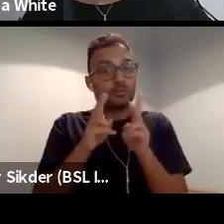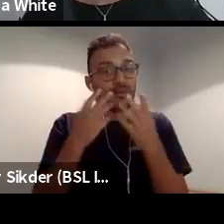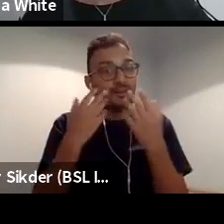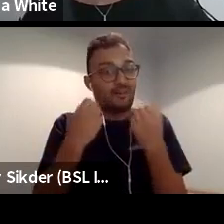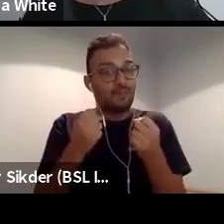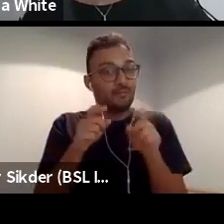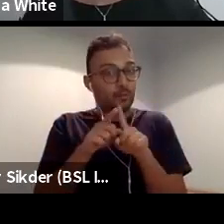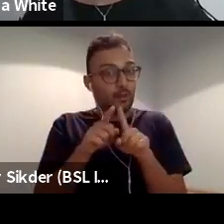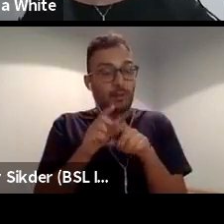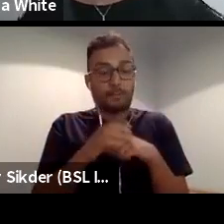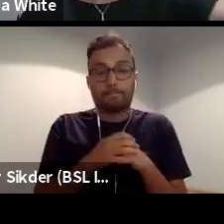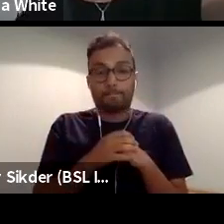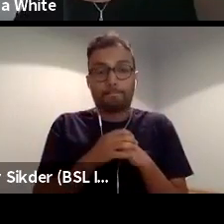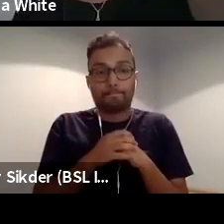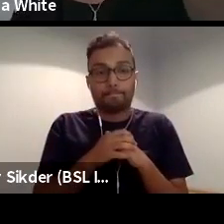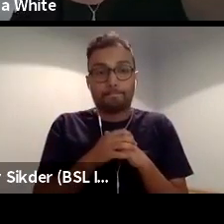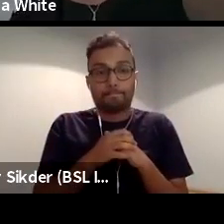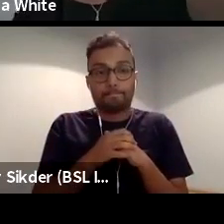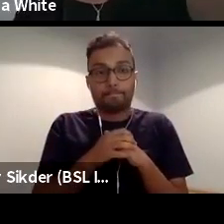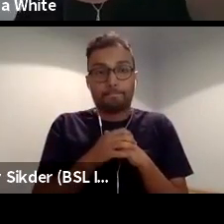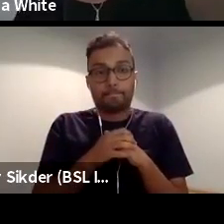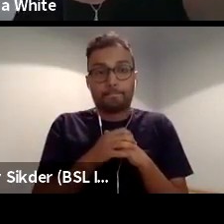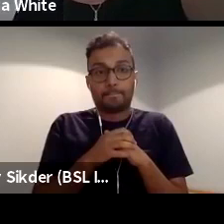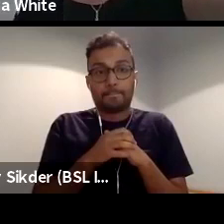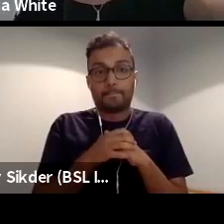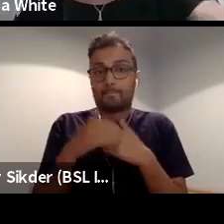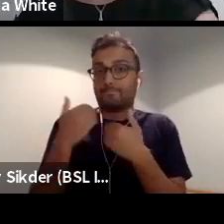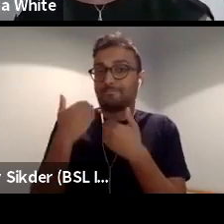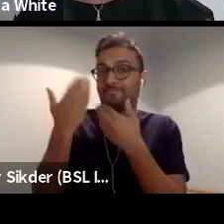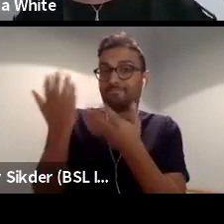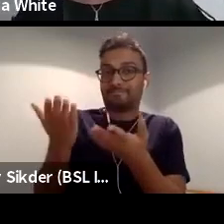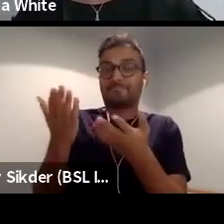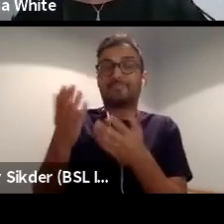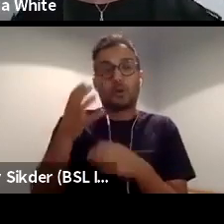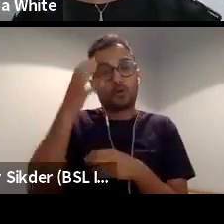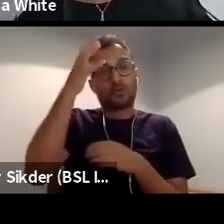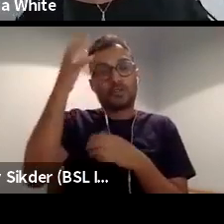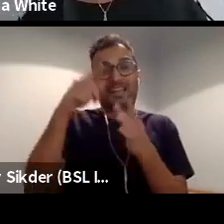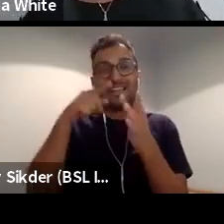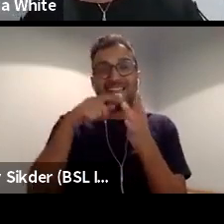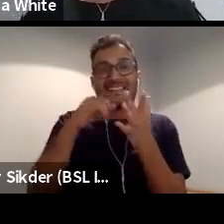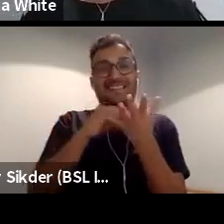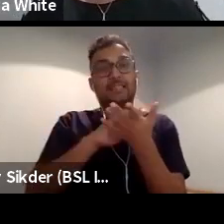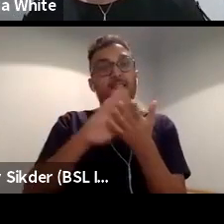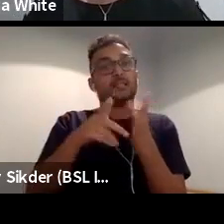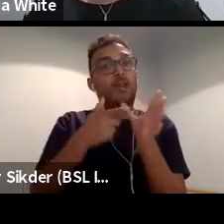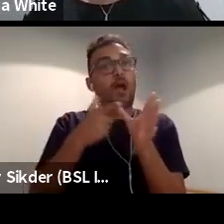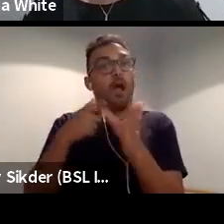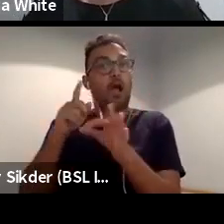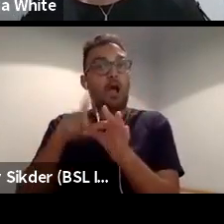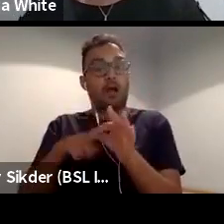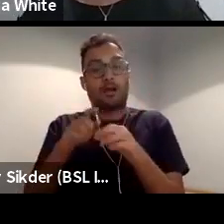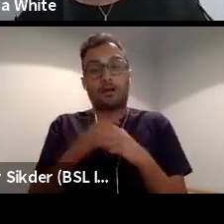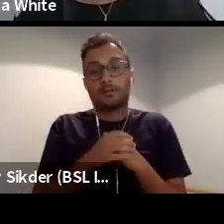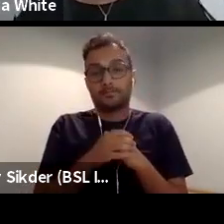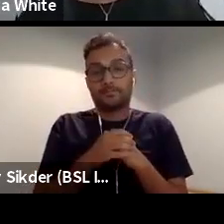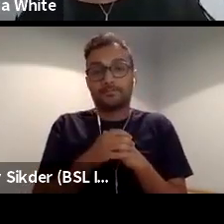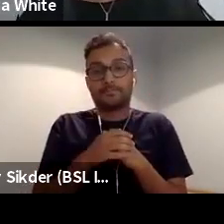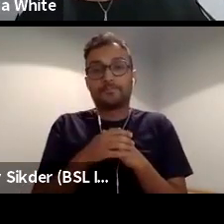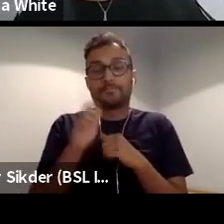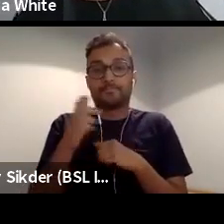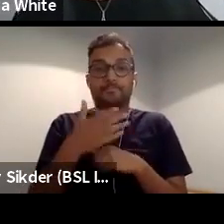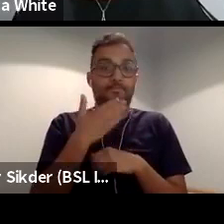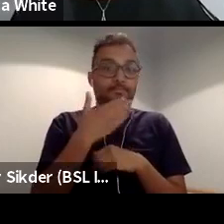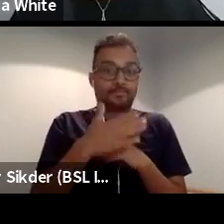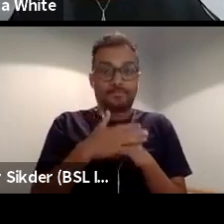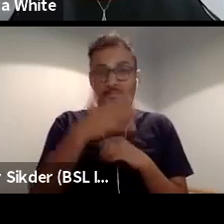with us tonight. Sheikh Ishaq, over to you. Jazakallah khair. Assalamu alaikum wa